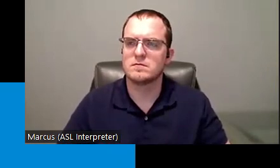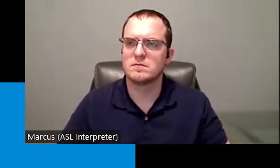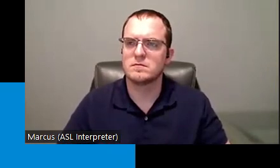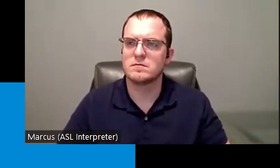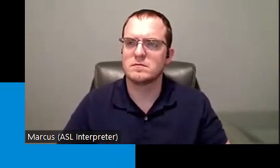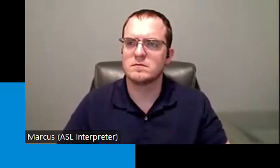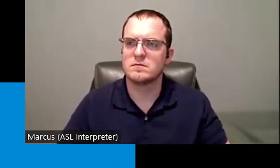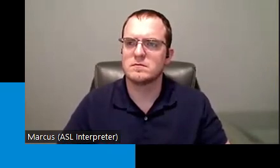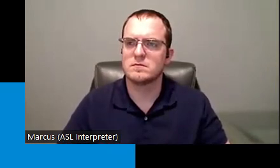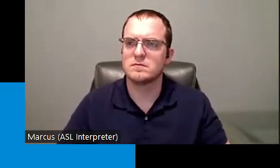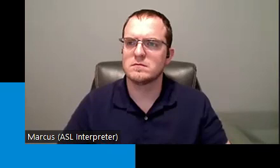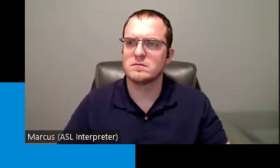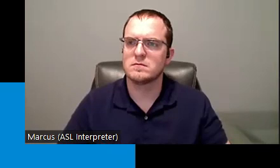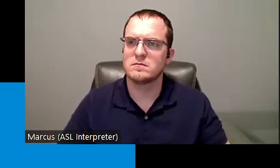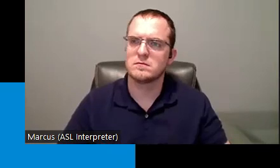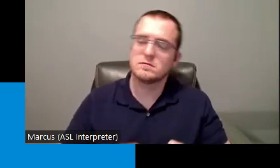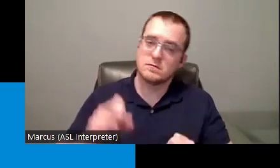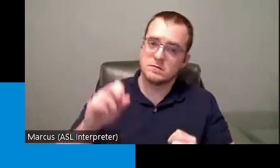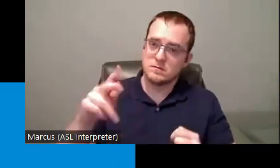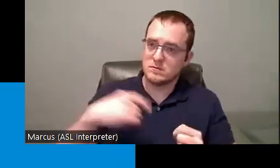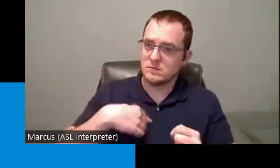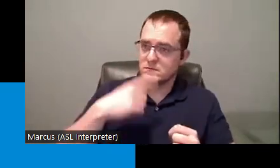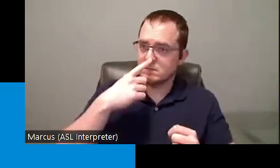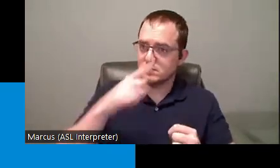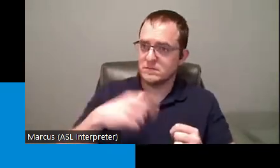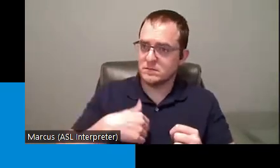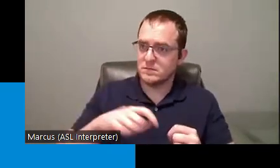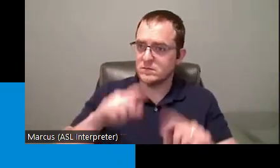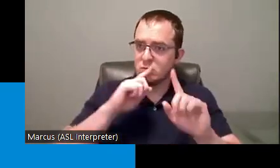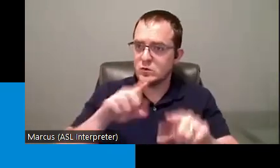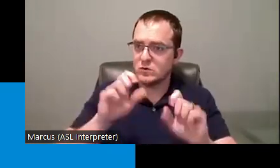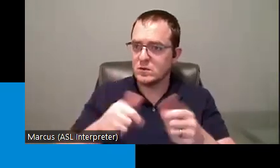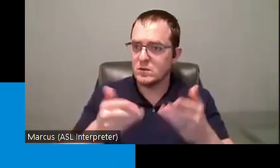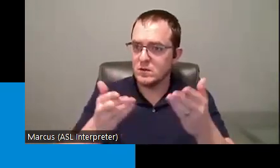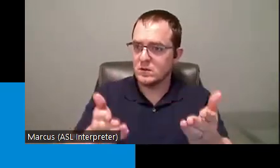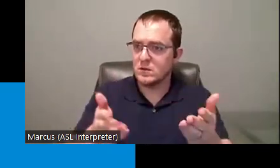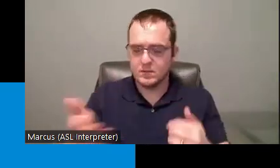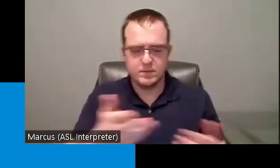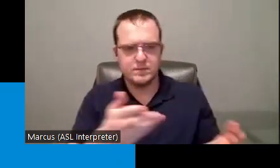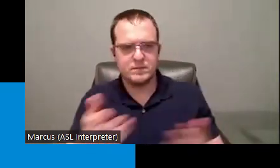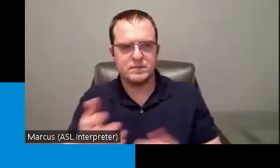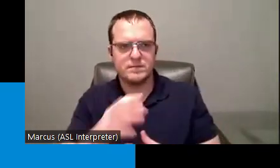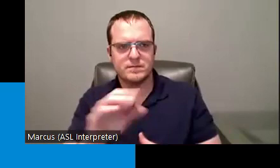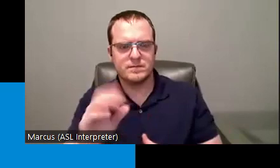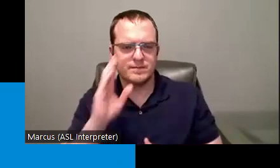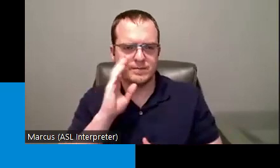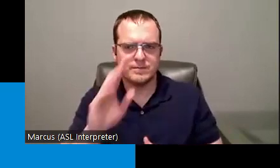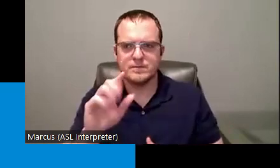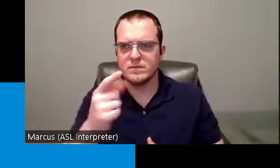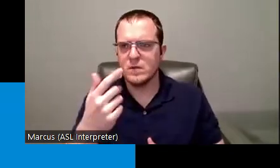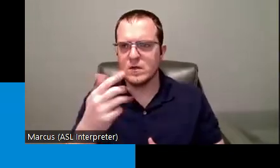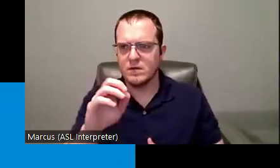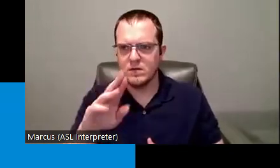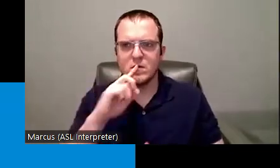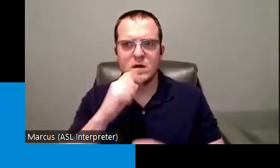Yes, Mr. Chair, may I have 2 seconds to respond? Of course, Yeah. Councilman. So Ms. Kapoor, I am in receipt of your